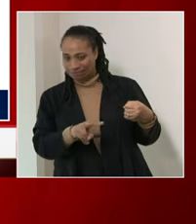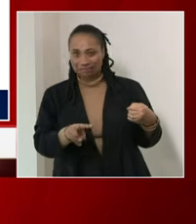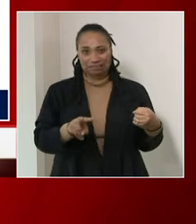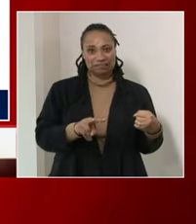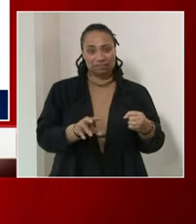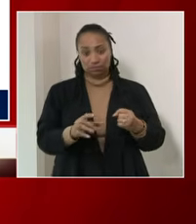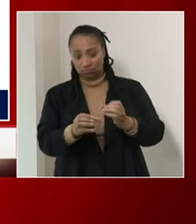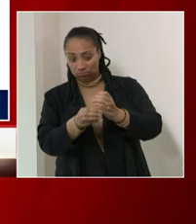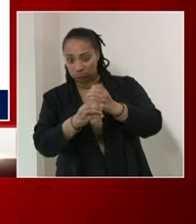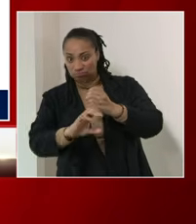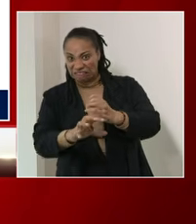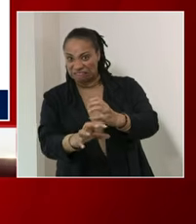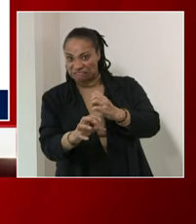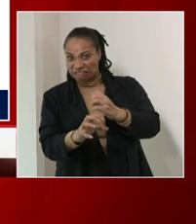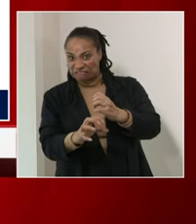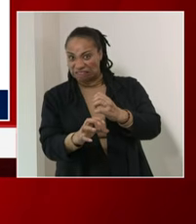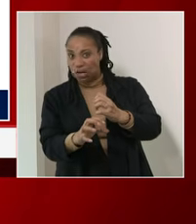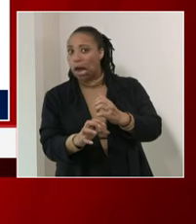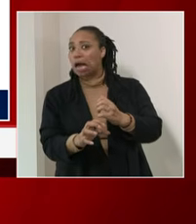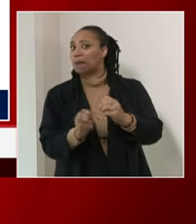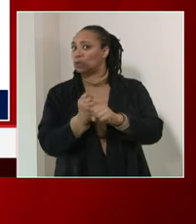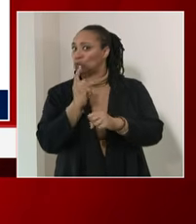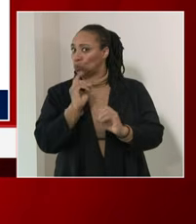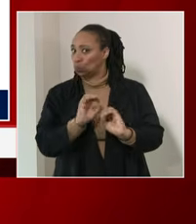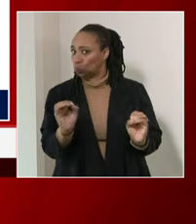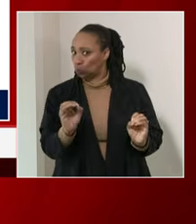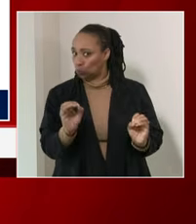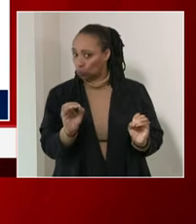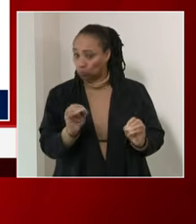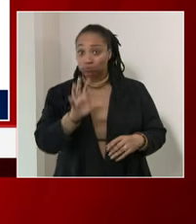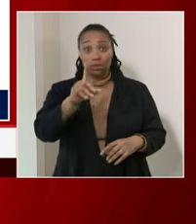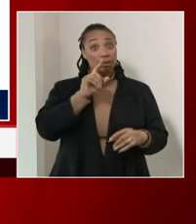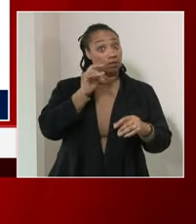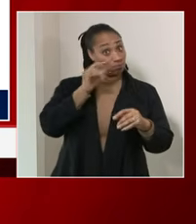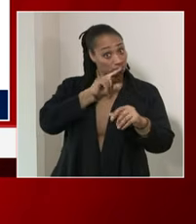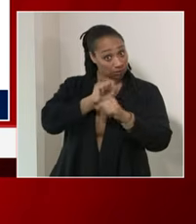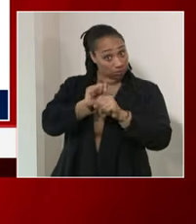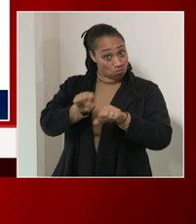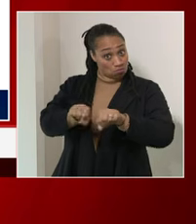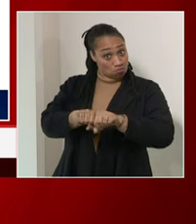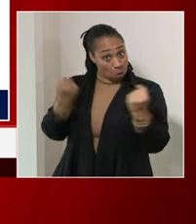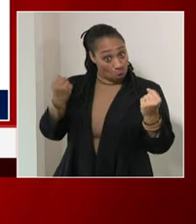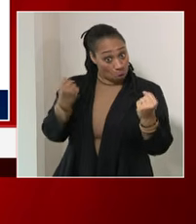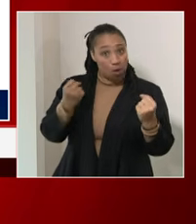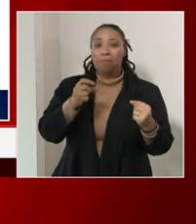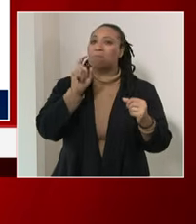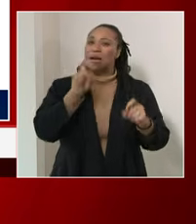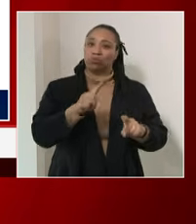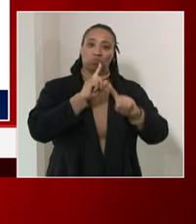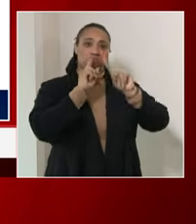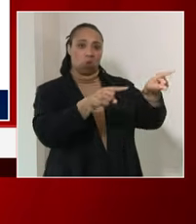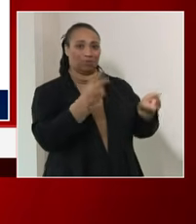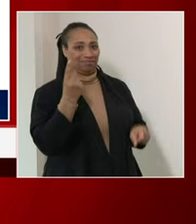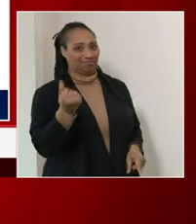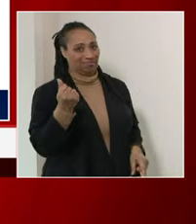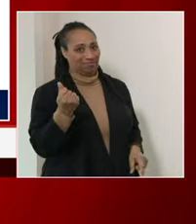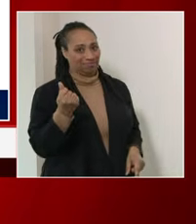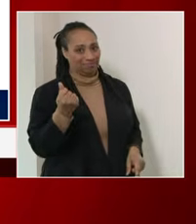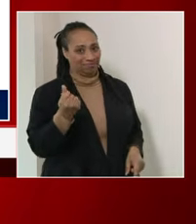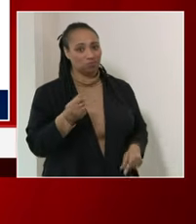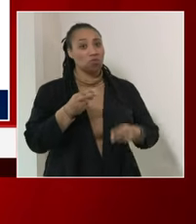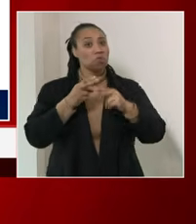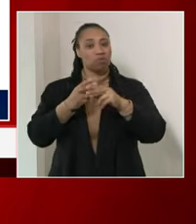a loss of service, we'd ask you to report it to DC Water as quickly as possible, and the information is behind me on the screen for you to do that.